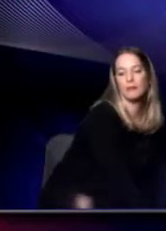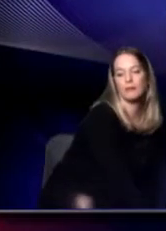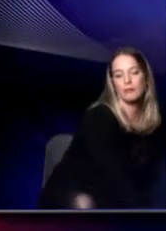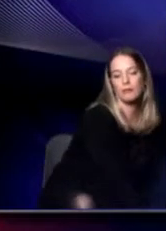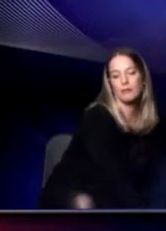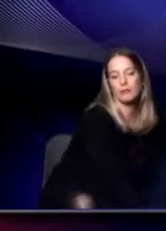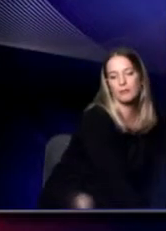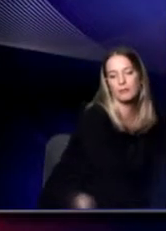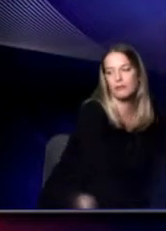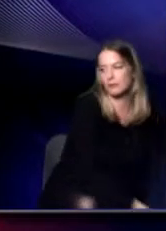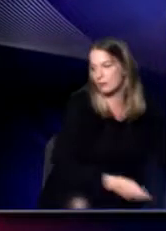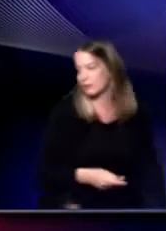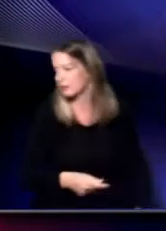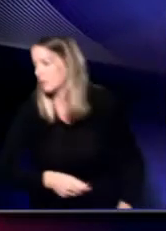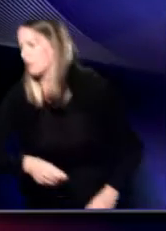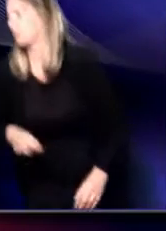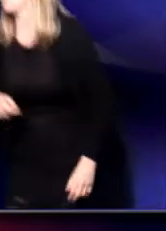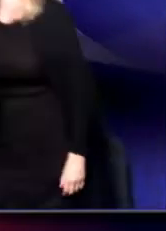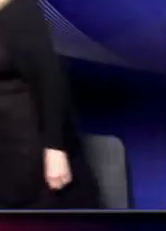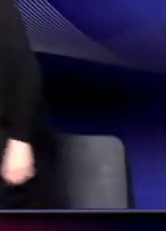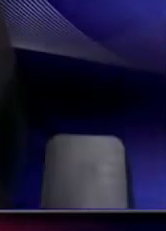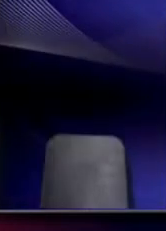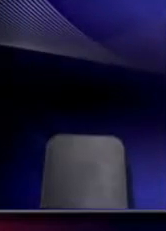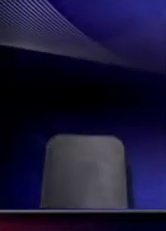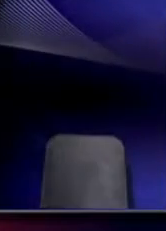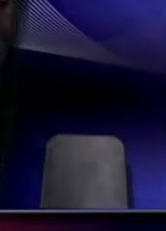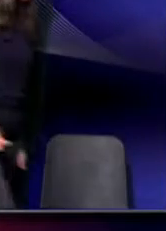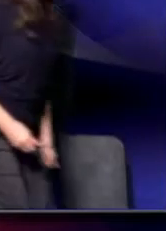President Sims, would you like to move that March meeting to the third week in March?